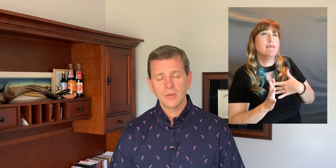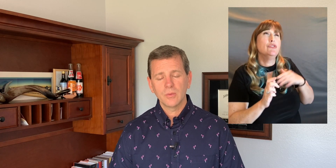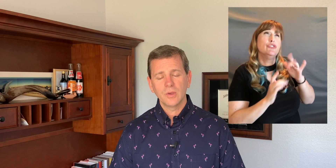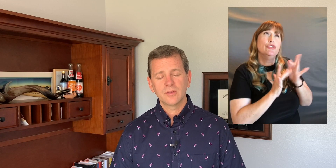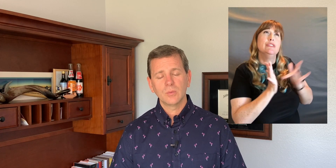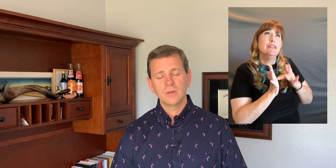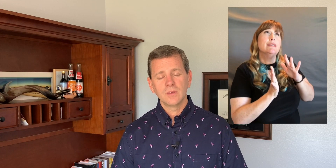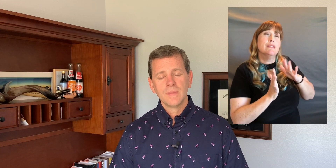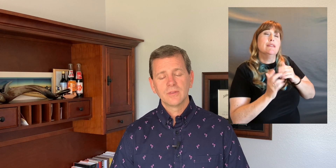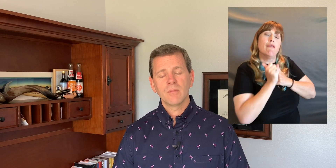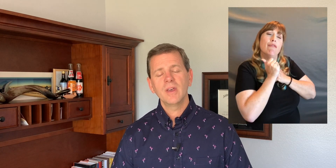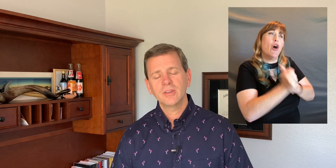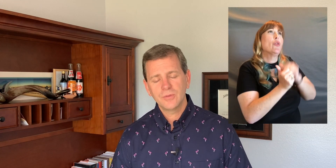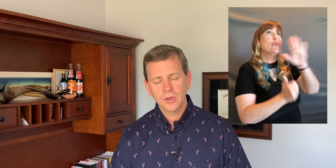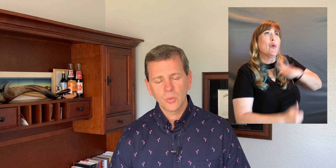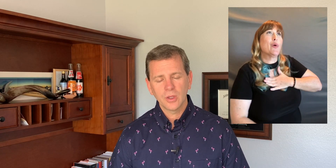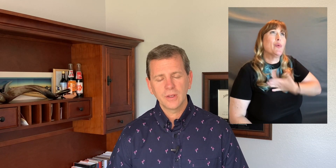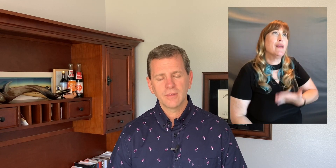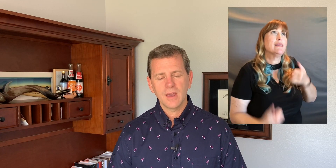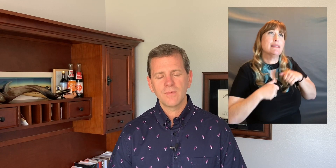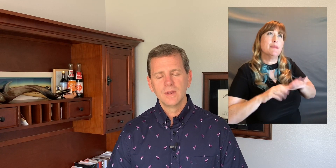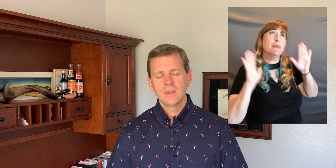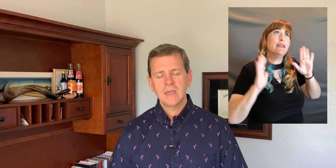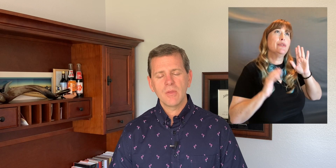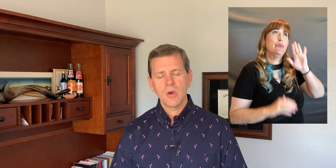and was submissive to your will in his